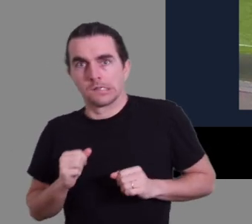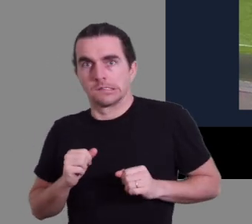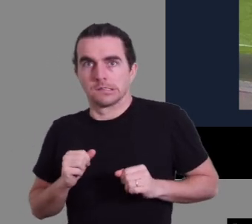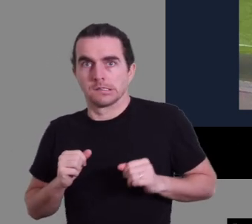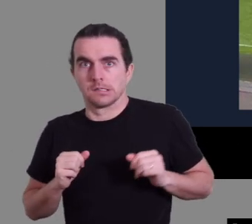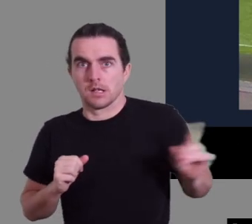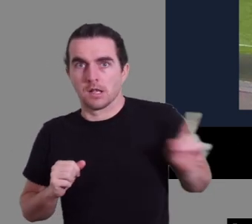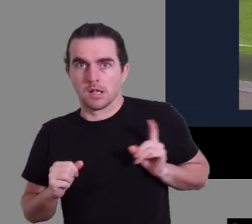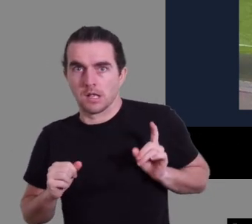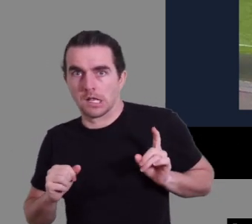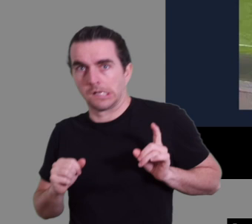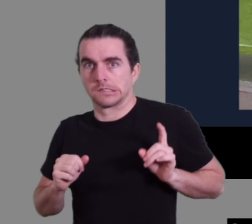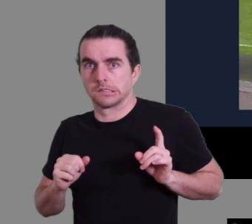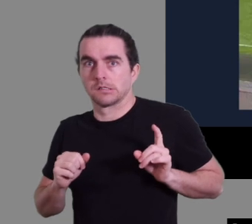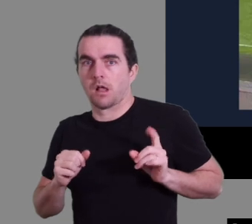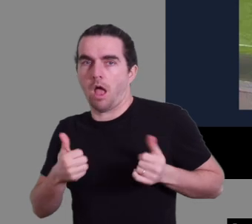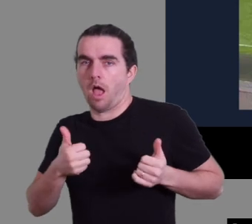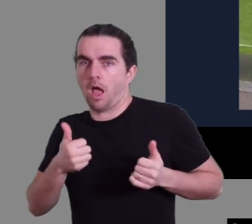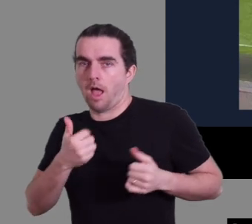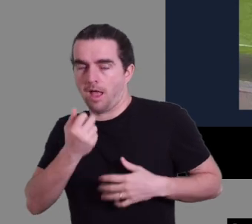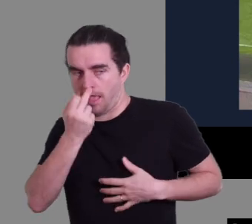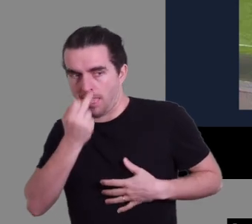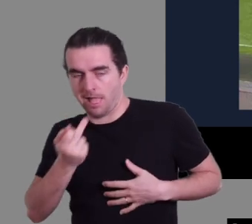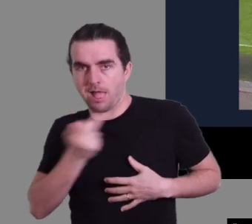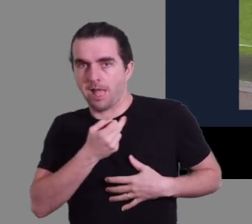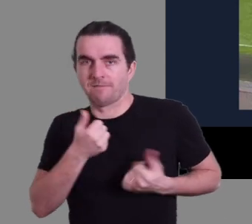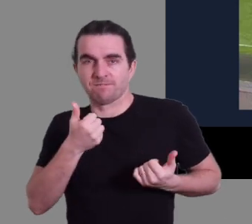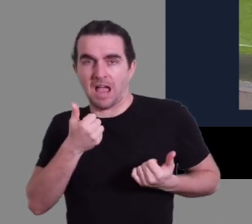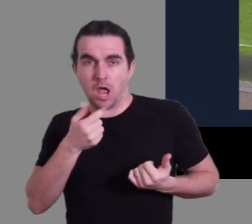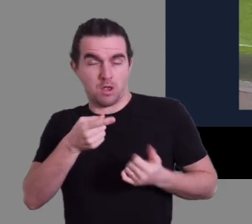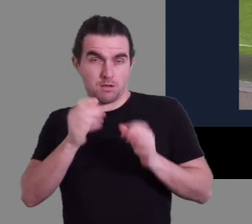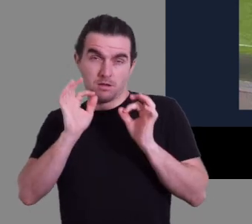him. And what he's trying to do is a great analogy